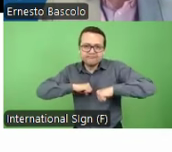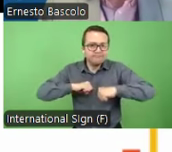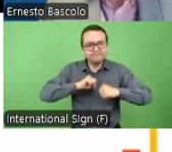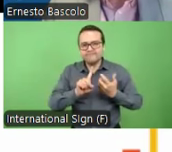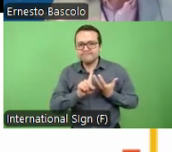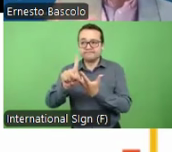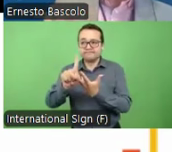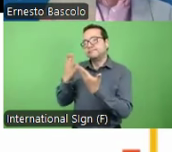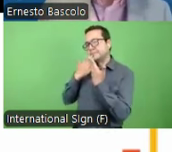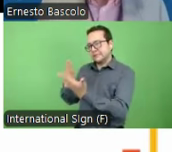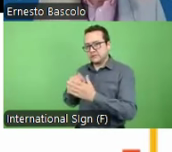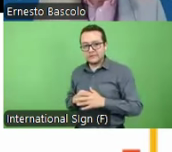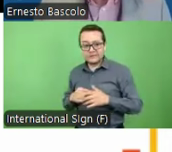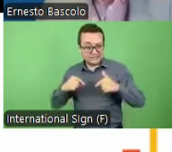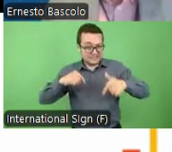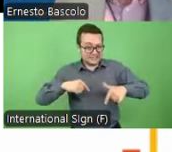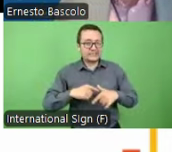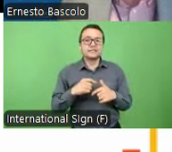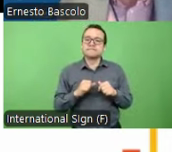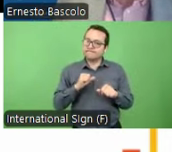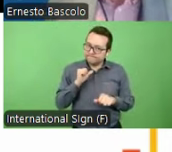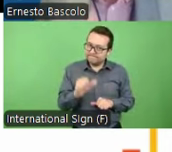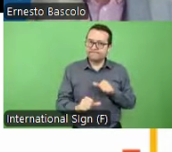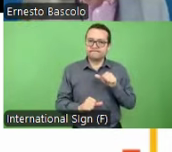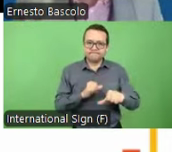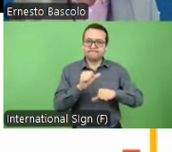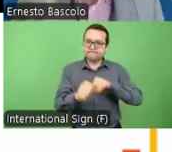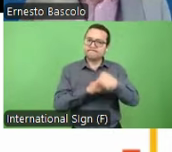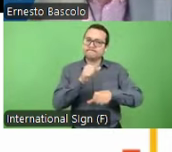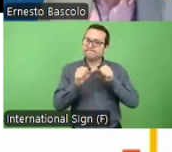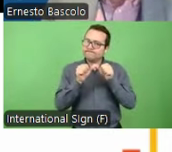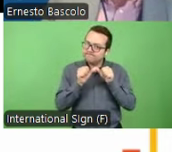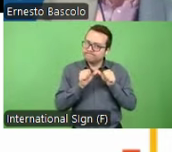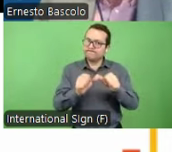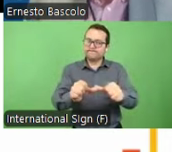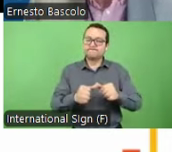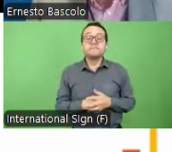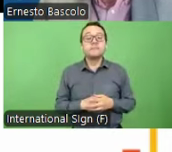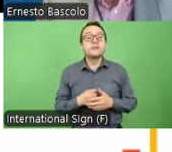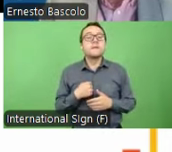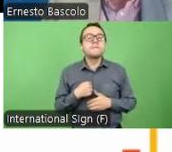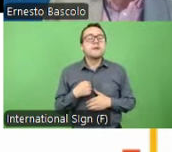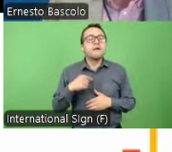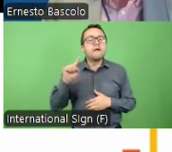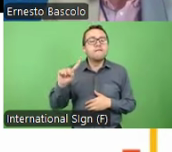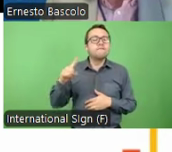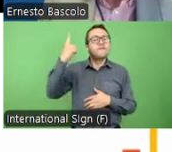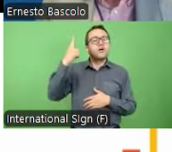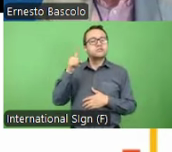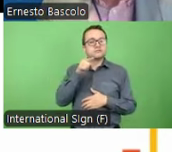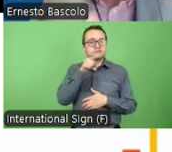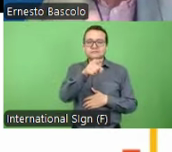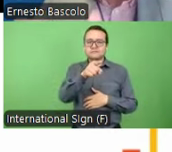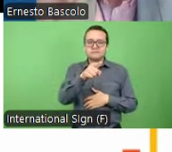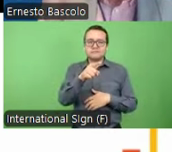will forma continue in sosteniendo a y certain way profundizando sustaining en esta misma and línea. profounding Quiero on the same empezar por el line. final, que son I don't los want to grandes begin by the mensajes. end, which